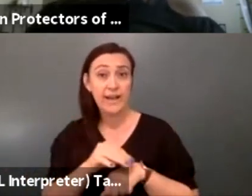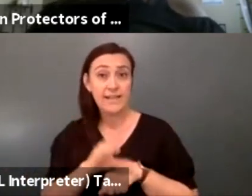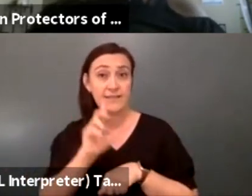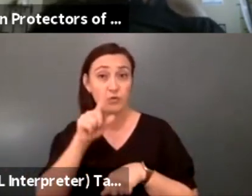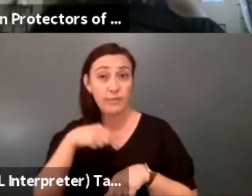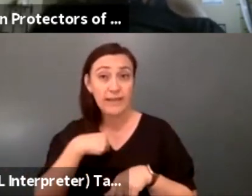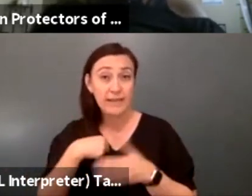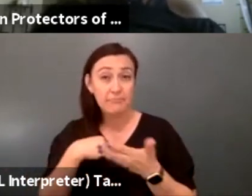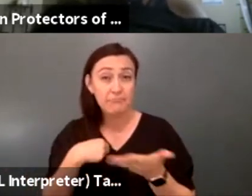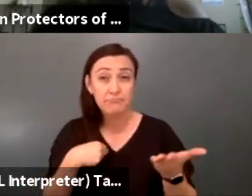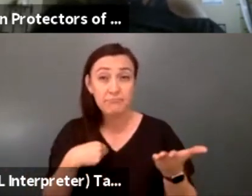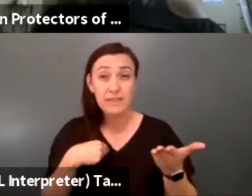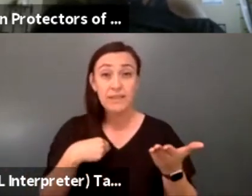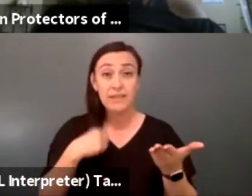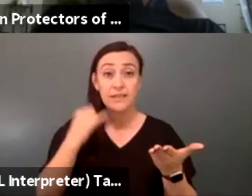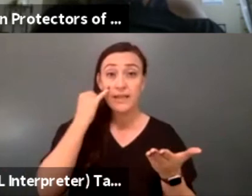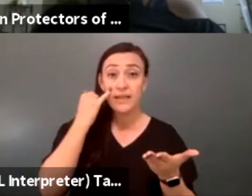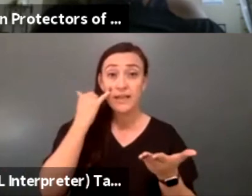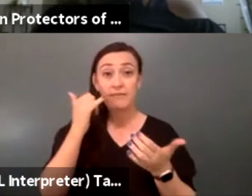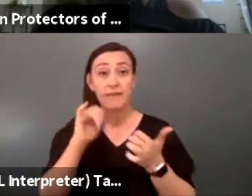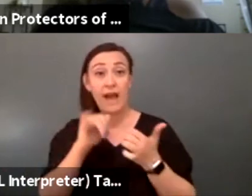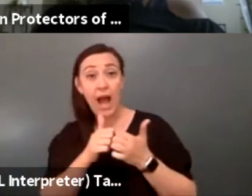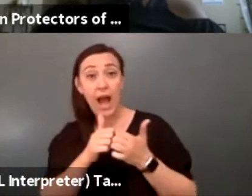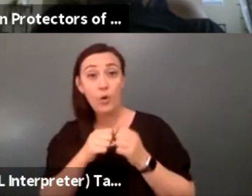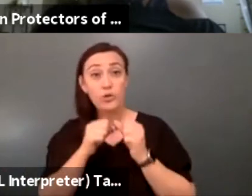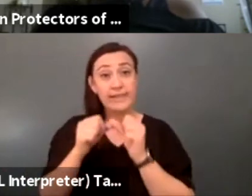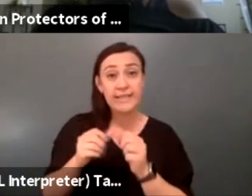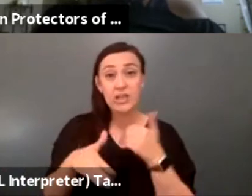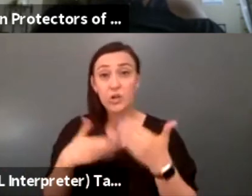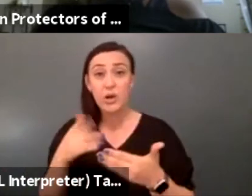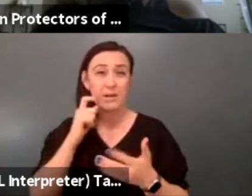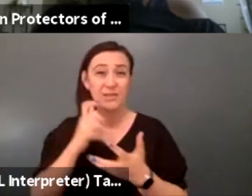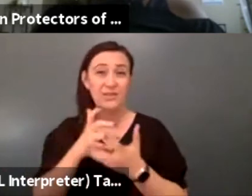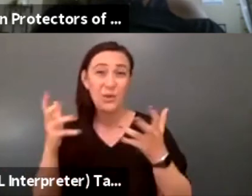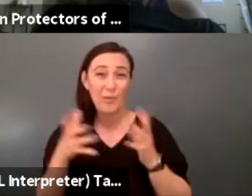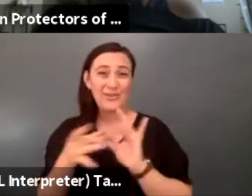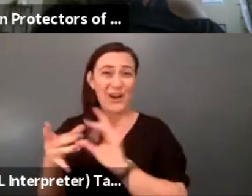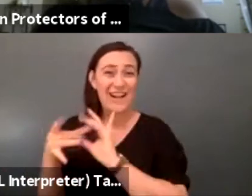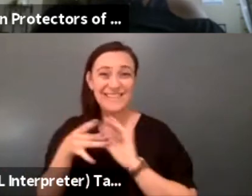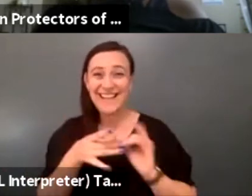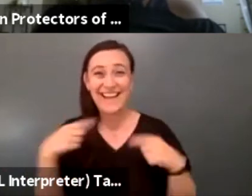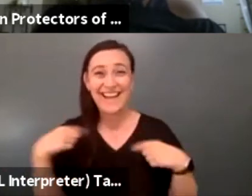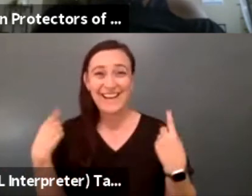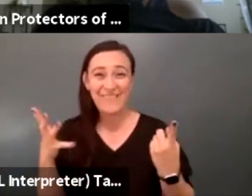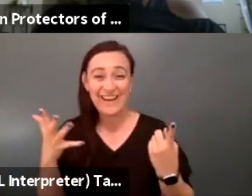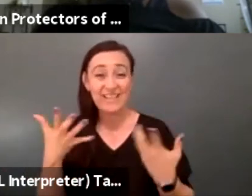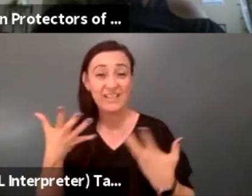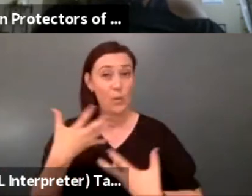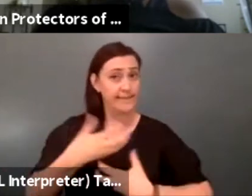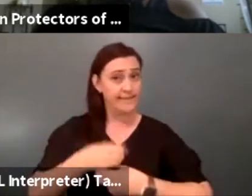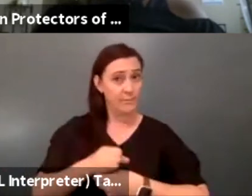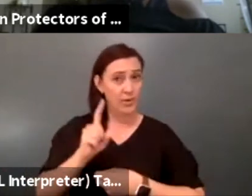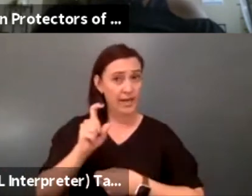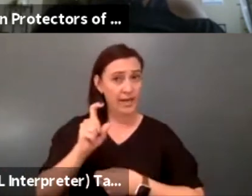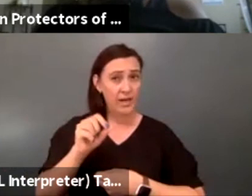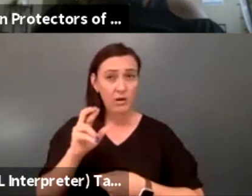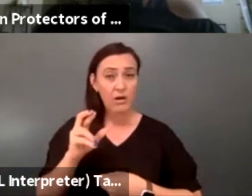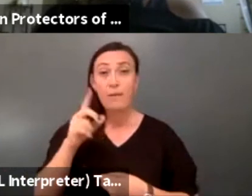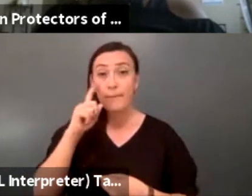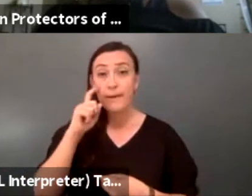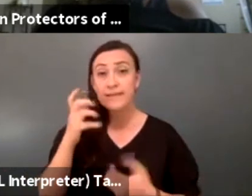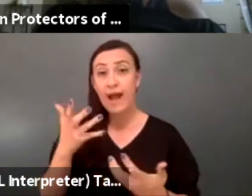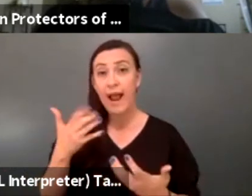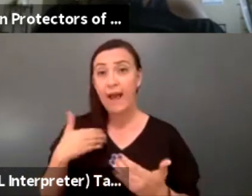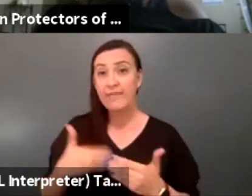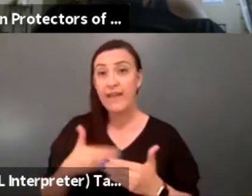whether and how to continue, since there was so much said, like maybe in a summary, like, because I have that